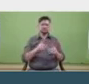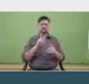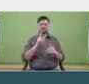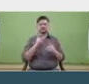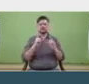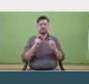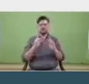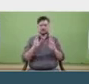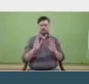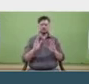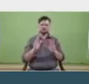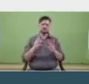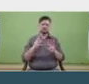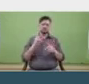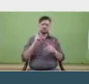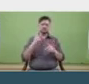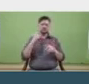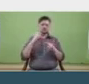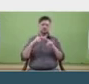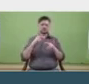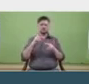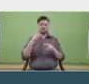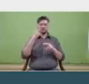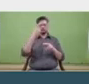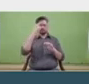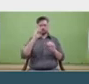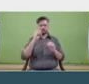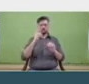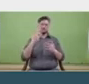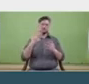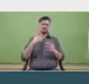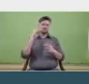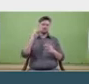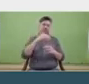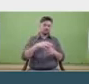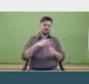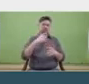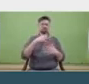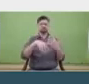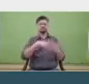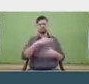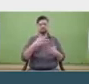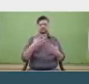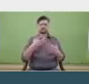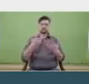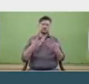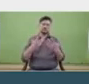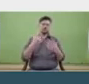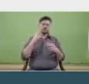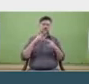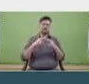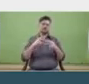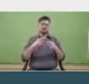never was our problem in the first place for instance there may be a political battle between regional deaf groups over